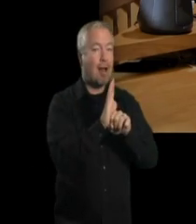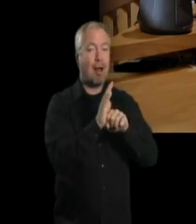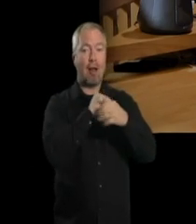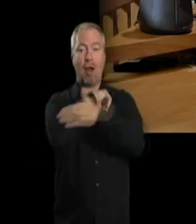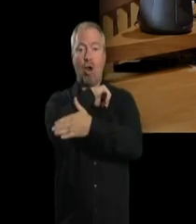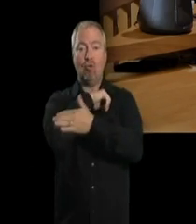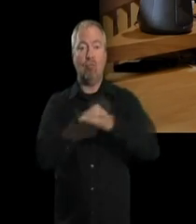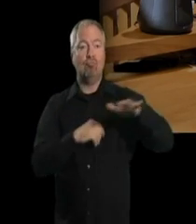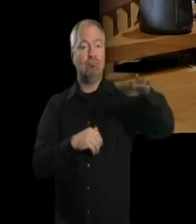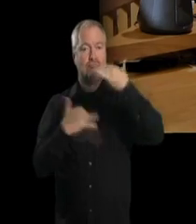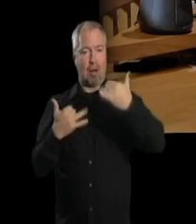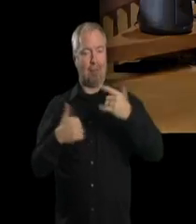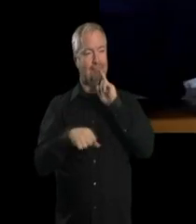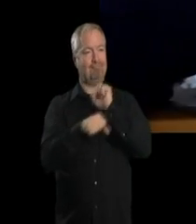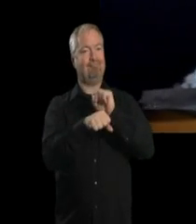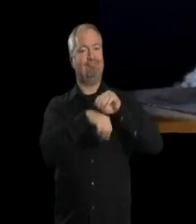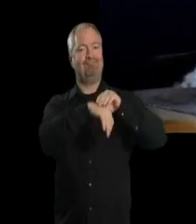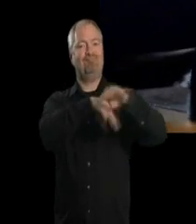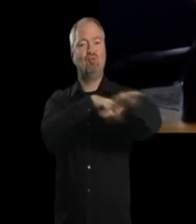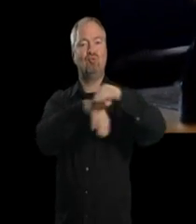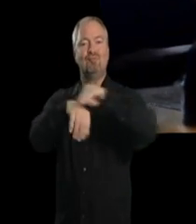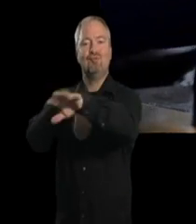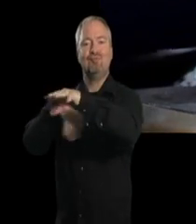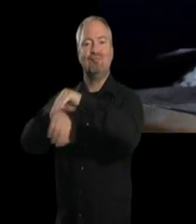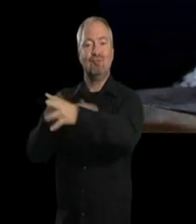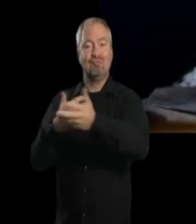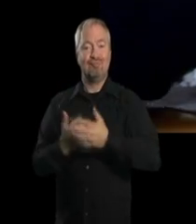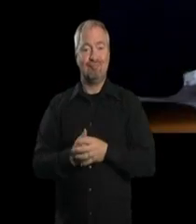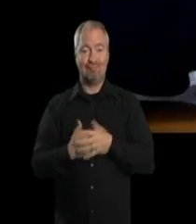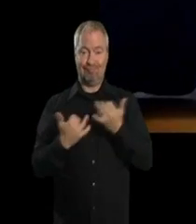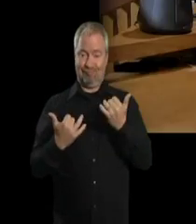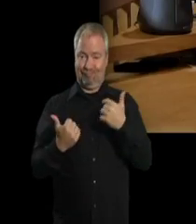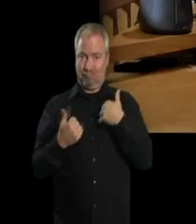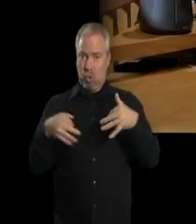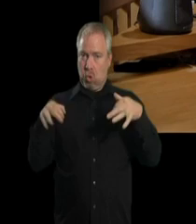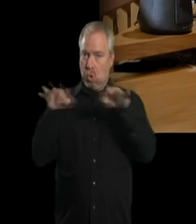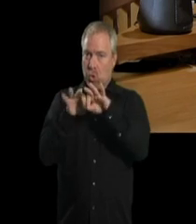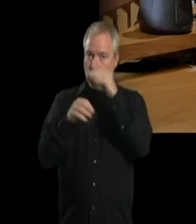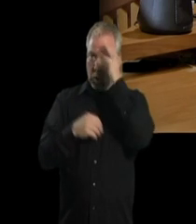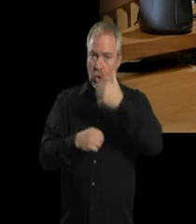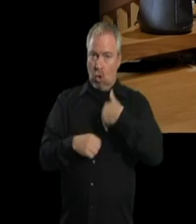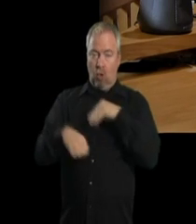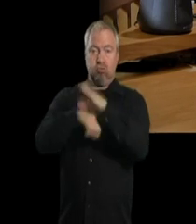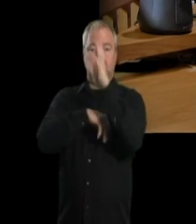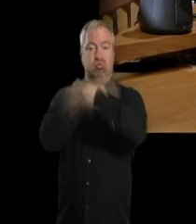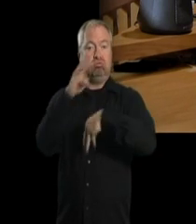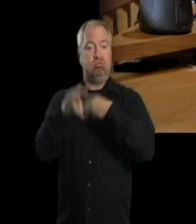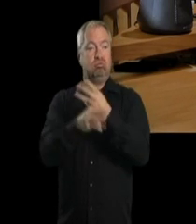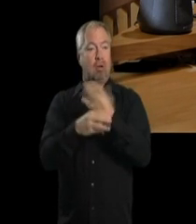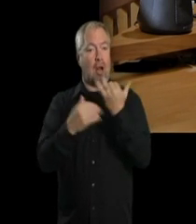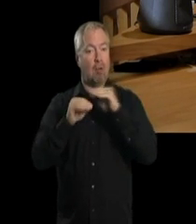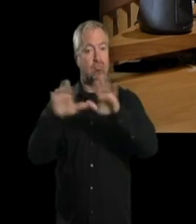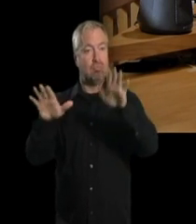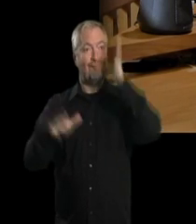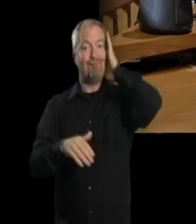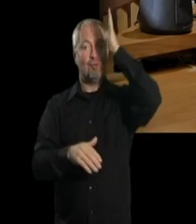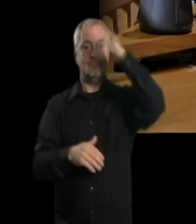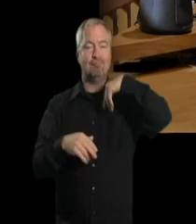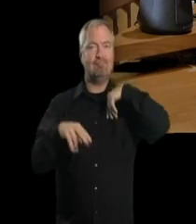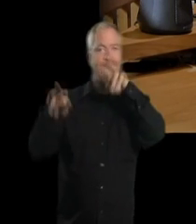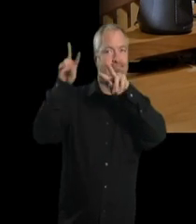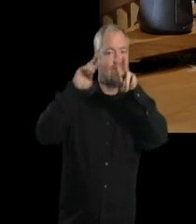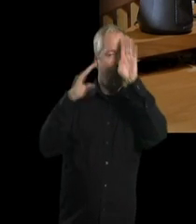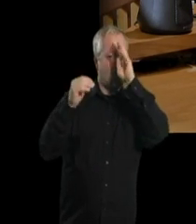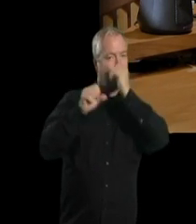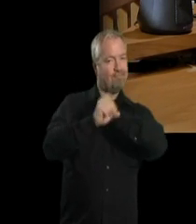state, countries will be directly affected, and thus I can significantly amplify my impact on the world or the